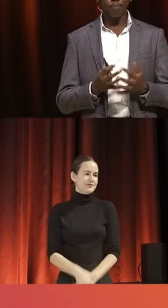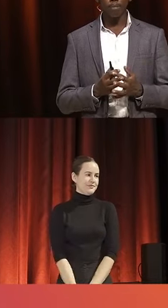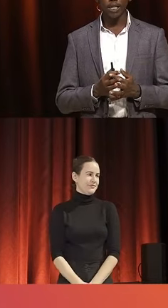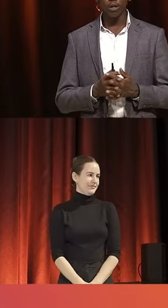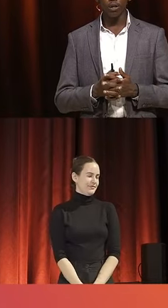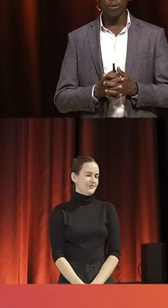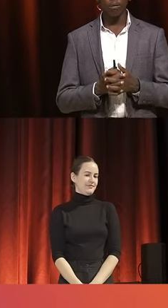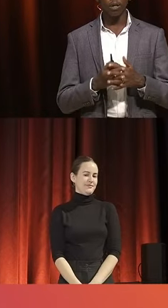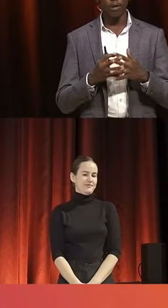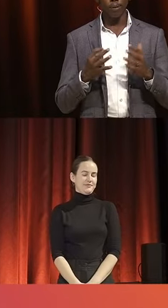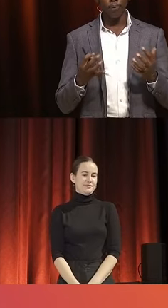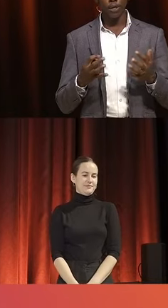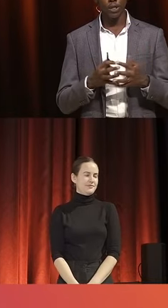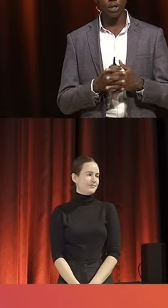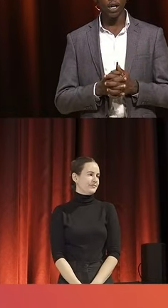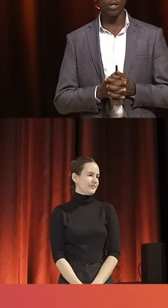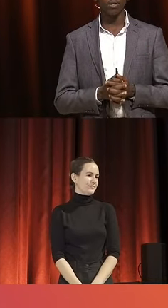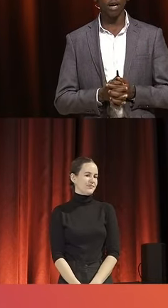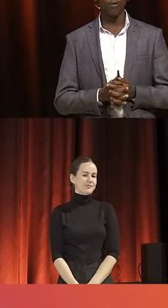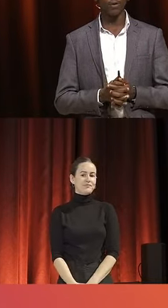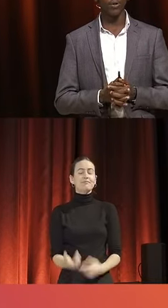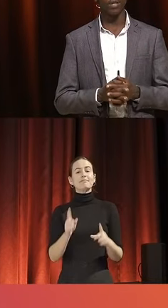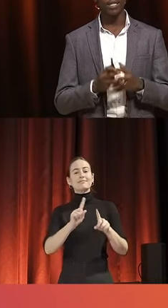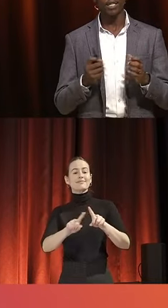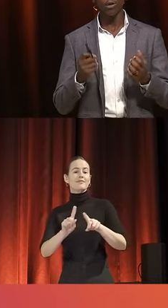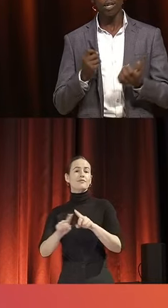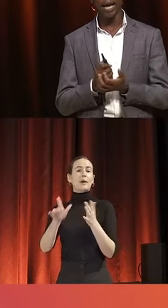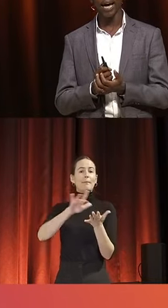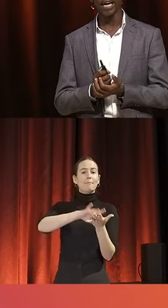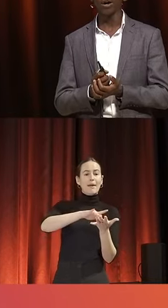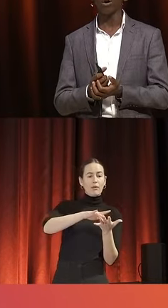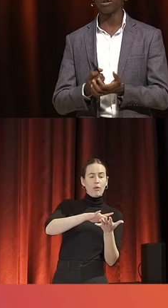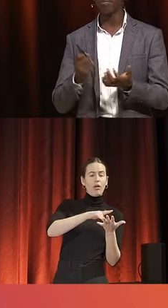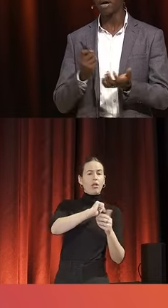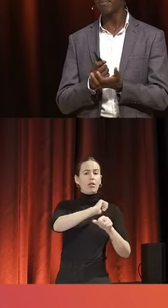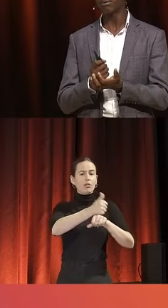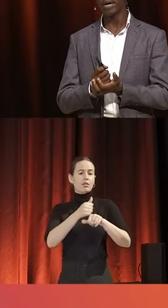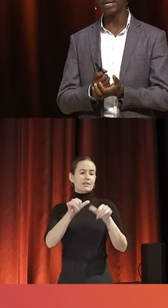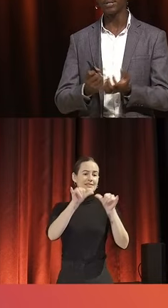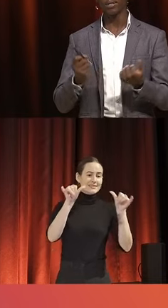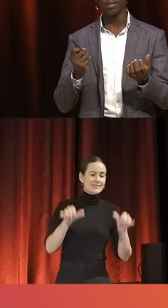For a lot of medical installations in Africa, they still rely on